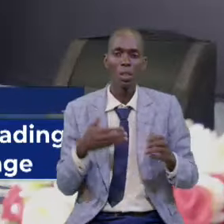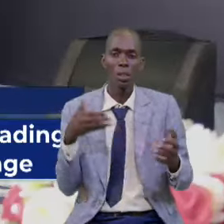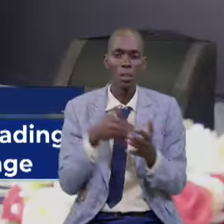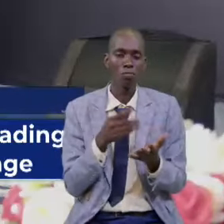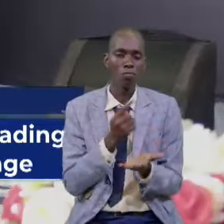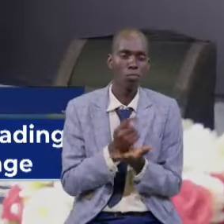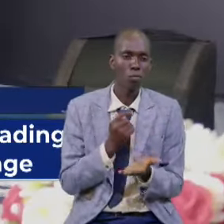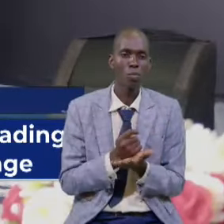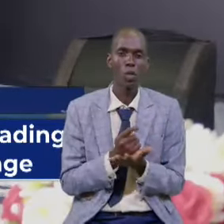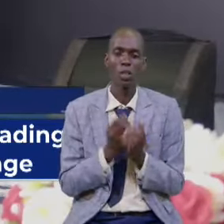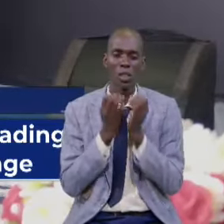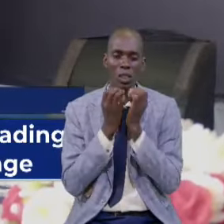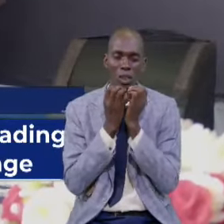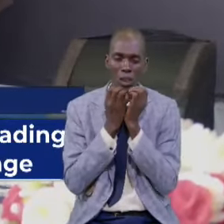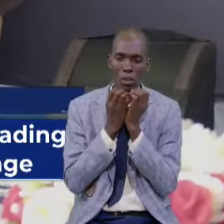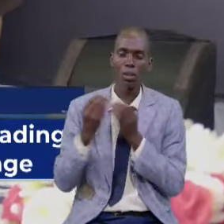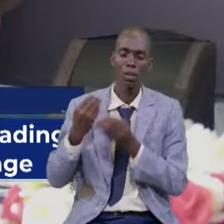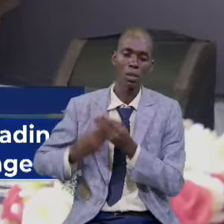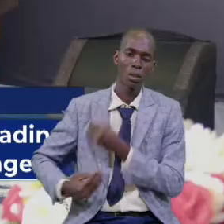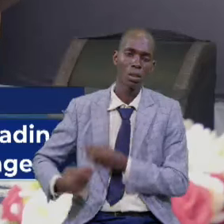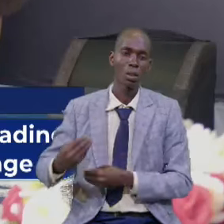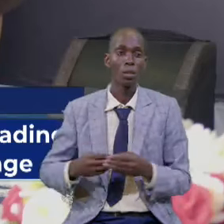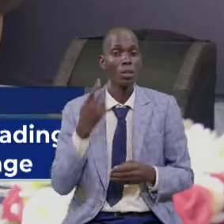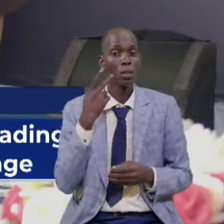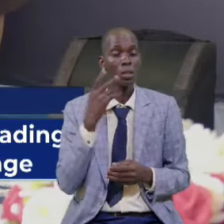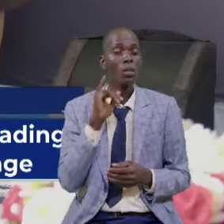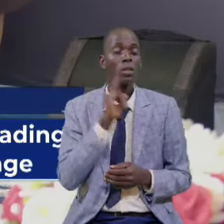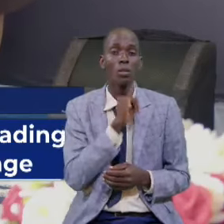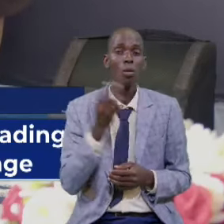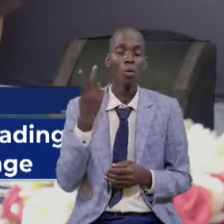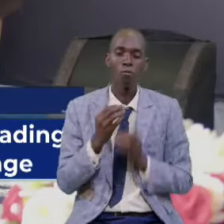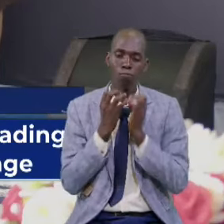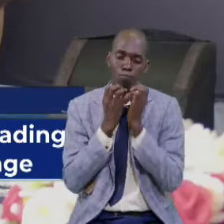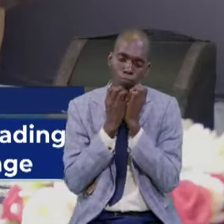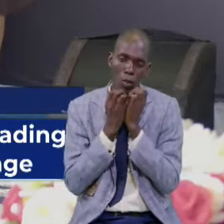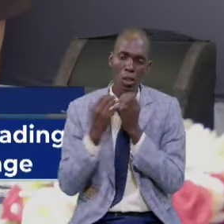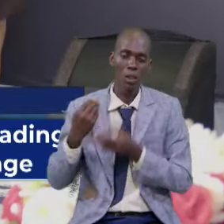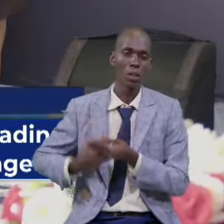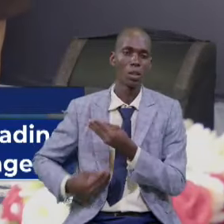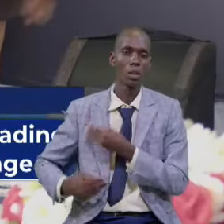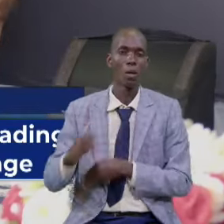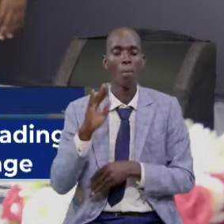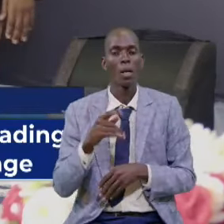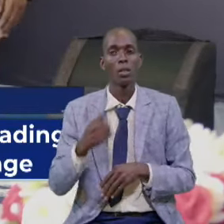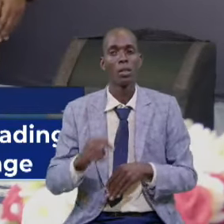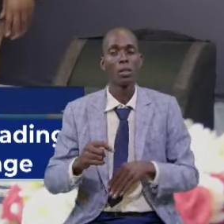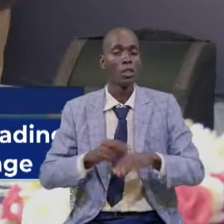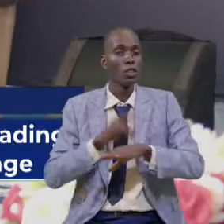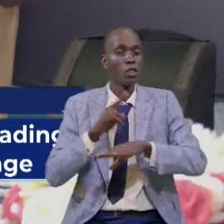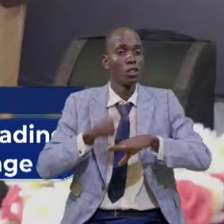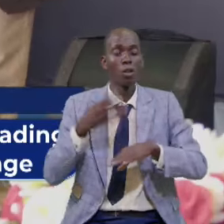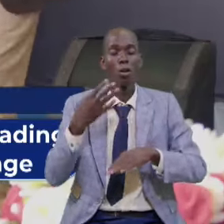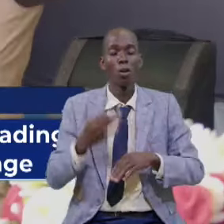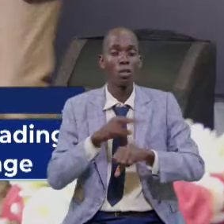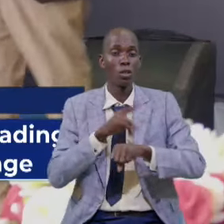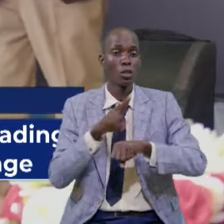heritage. Israel was treasured by the nation of Israel and by all nations around. It